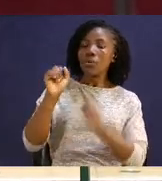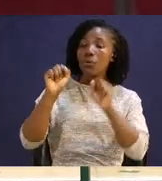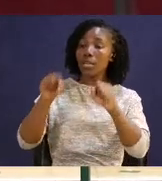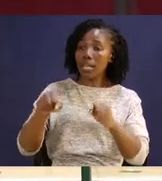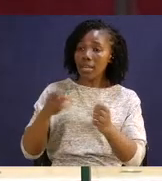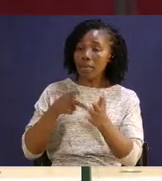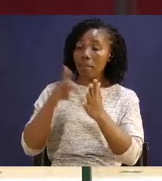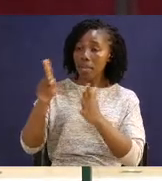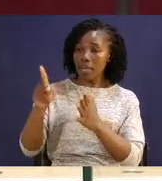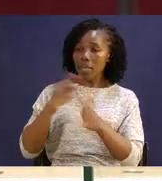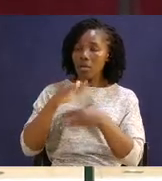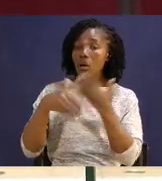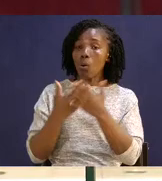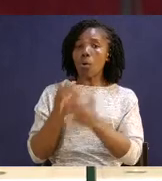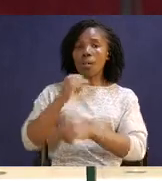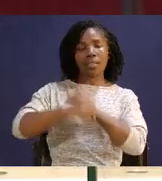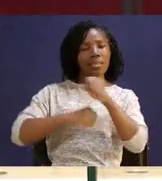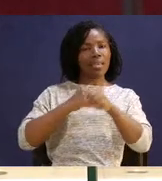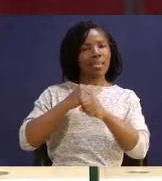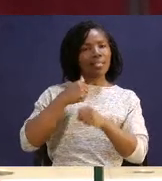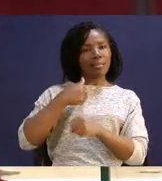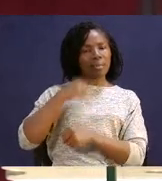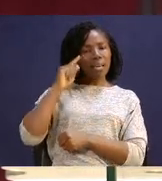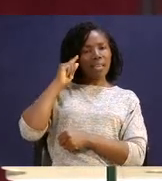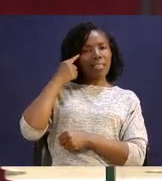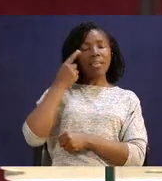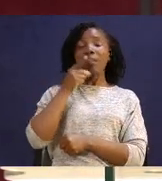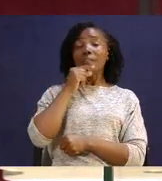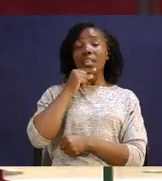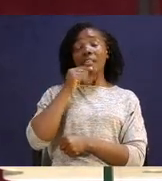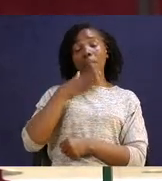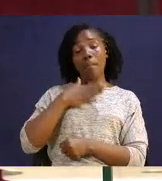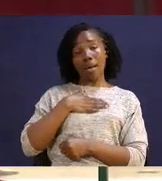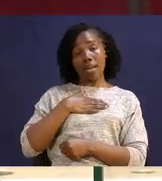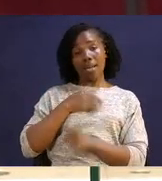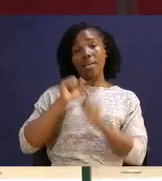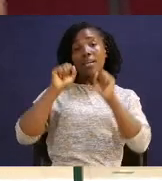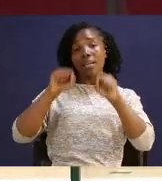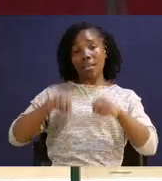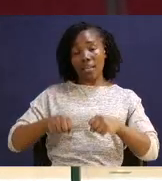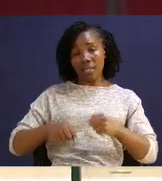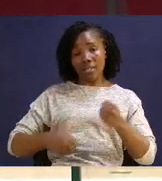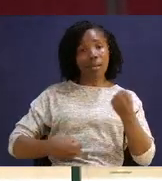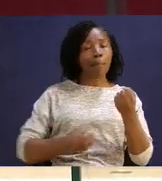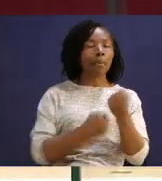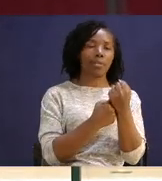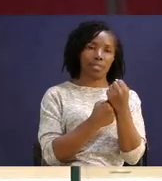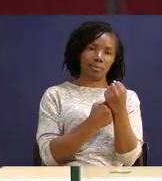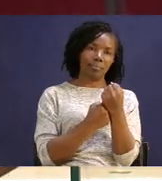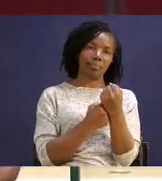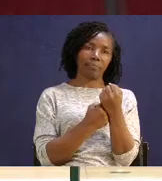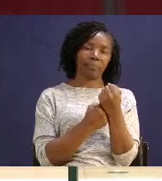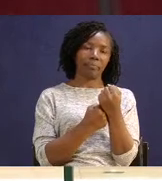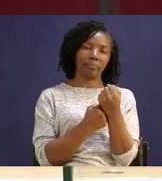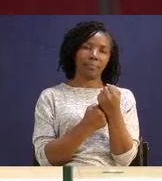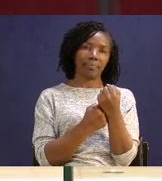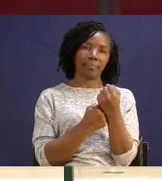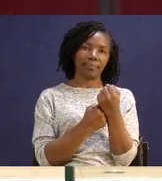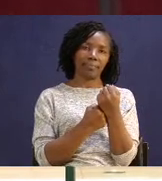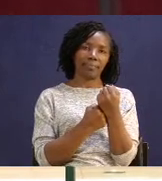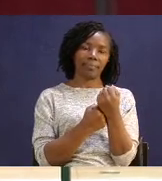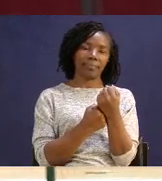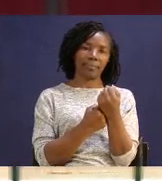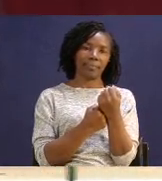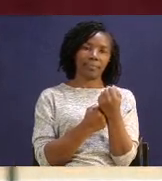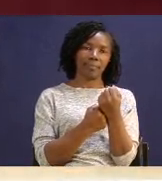All the years I had thought, my dad would provide.